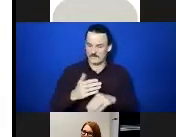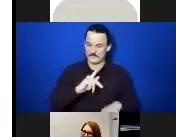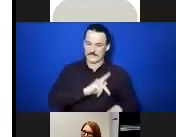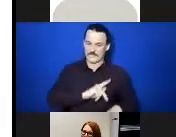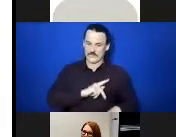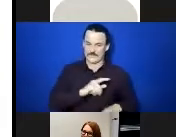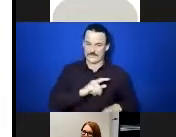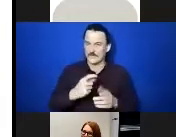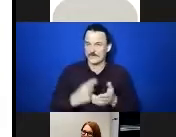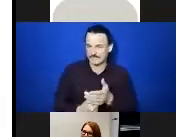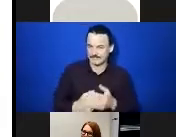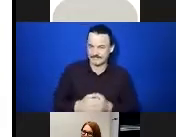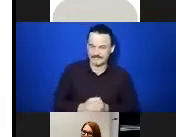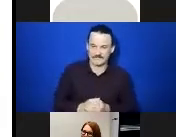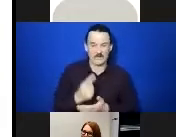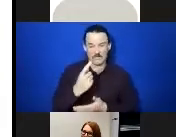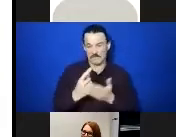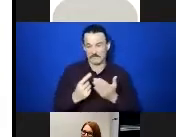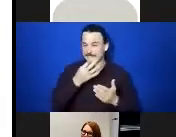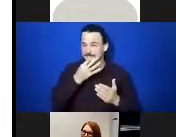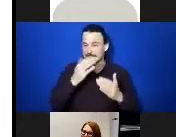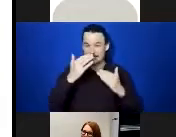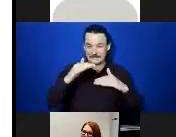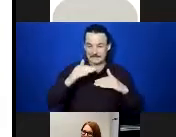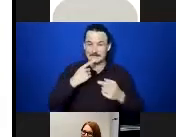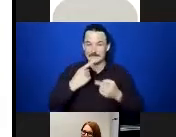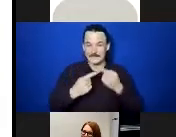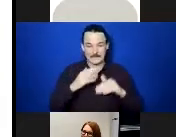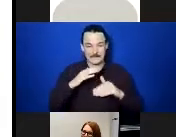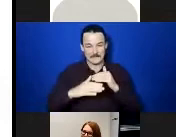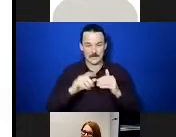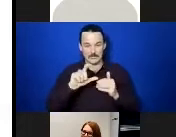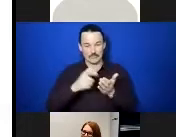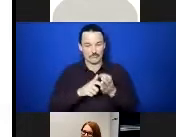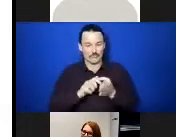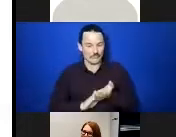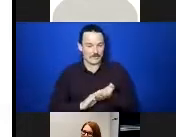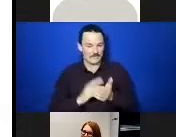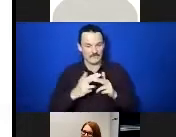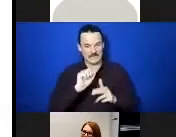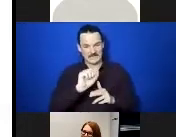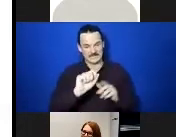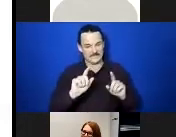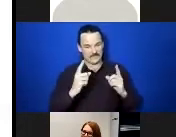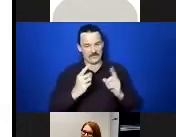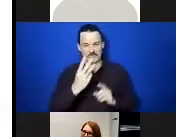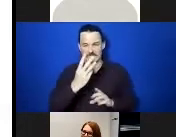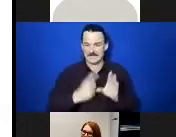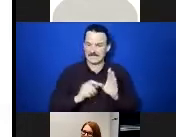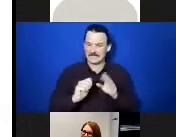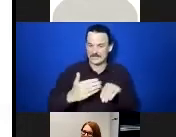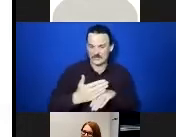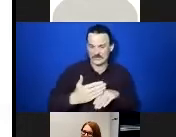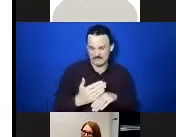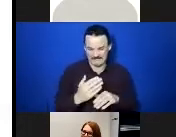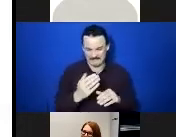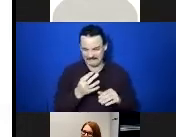There is limited information out there on Cream during the first 3 years of his work. However,